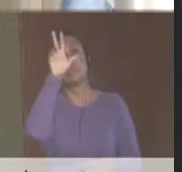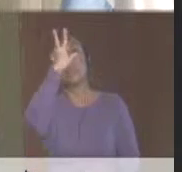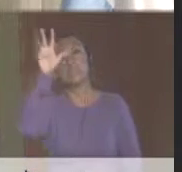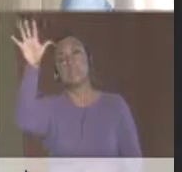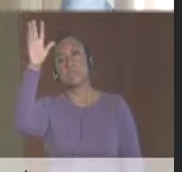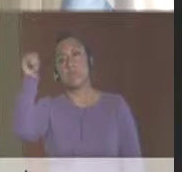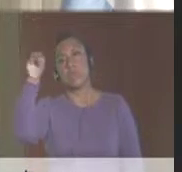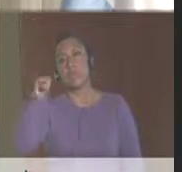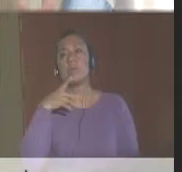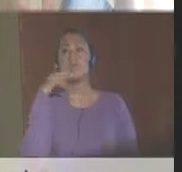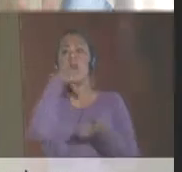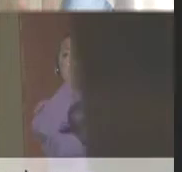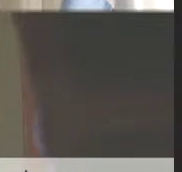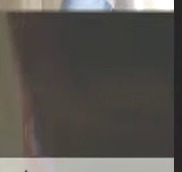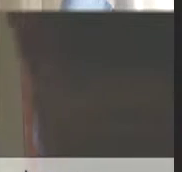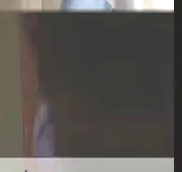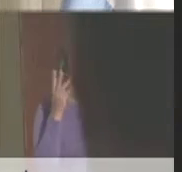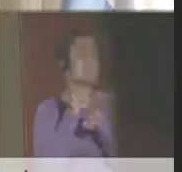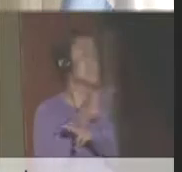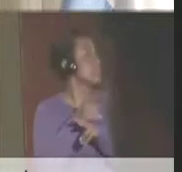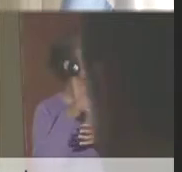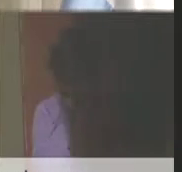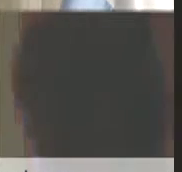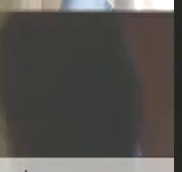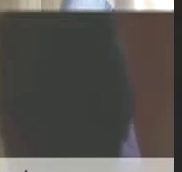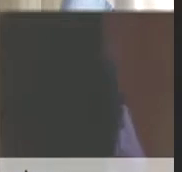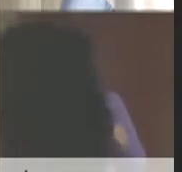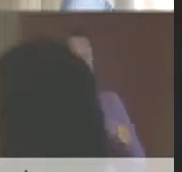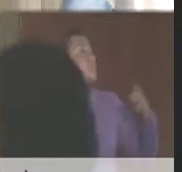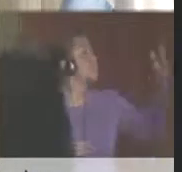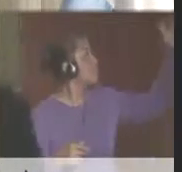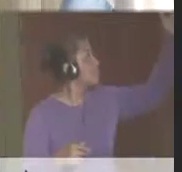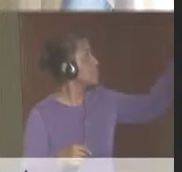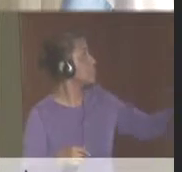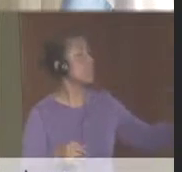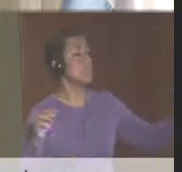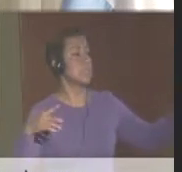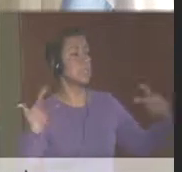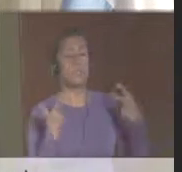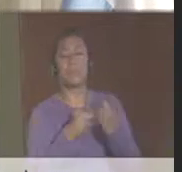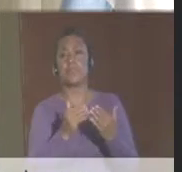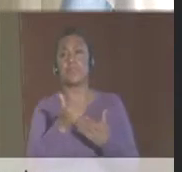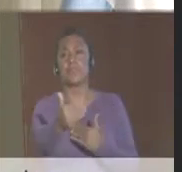population had growth 35% in the vulnerable area, and this was basically